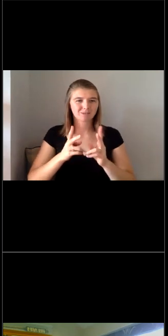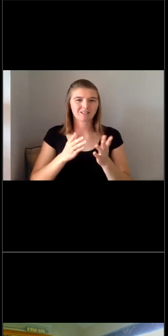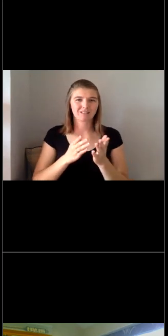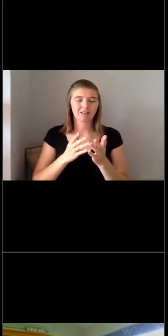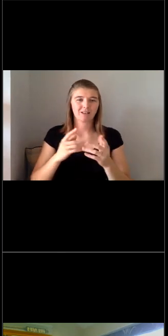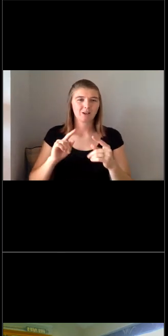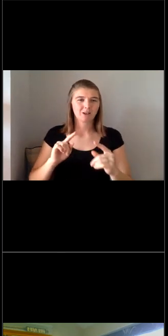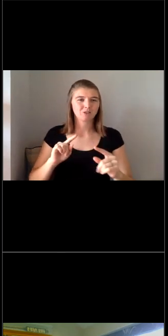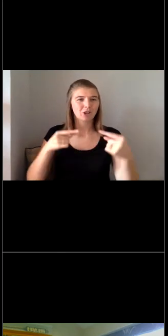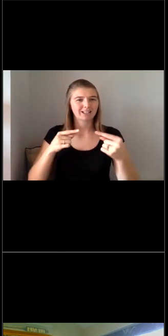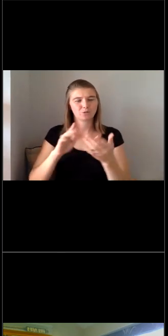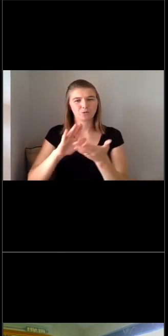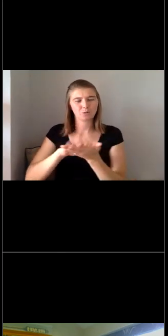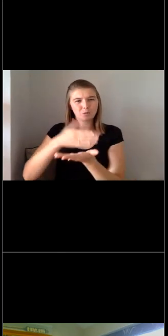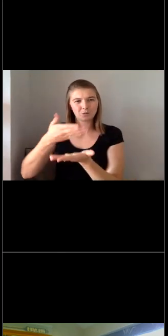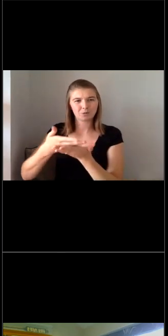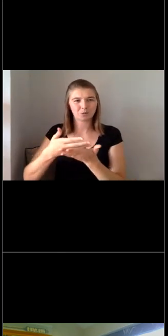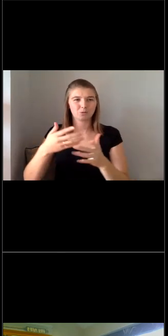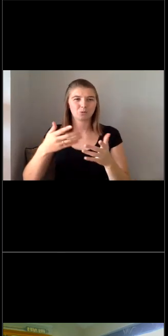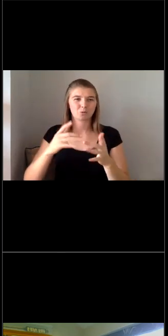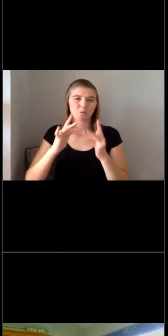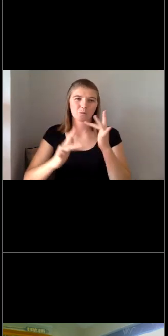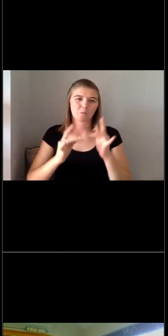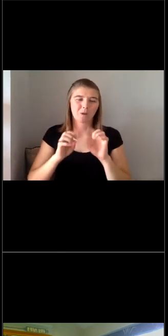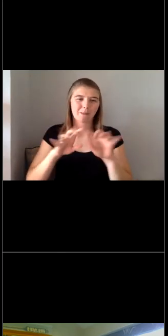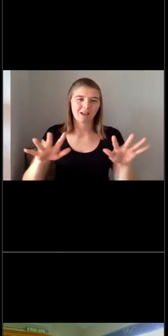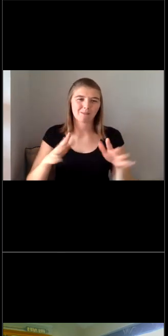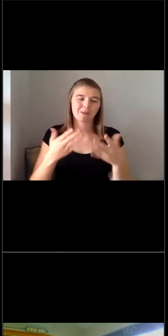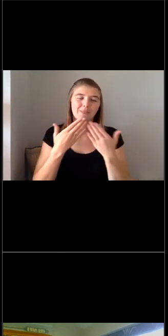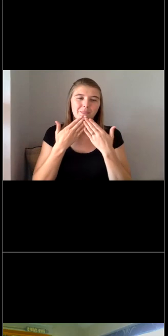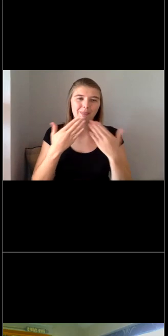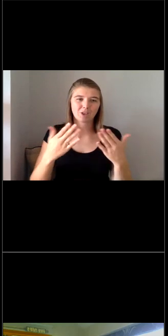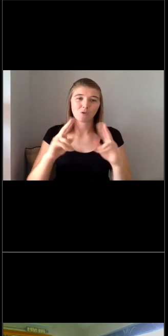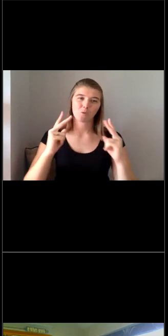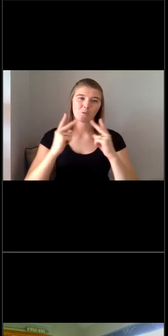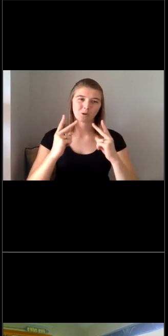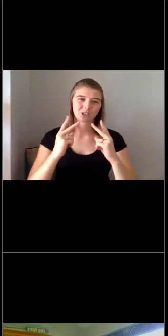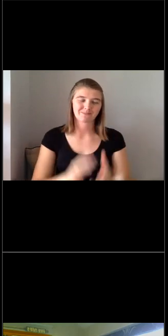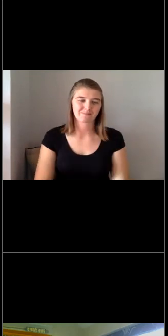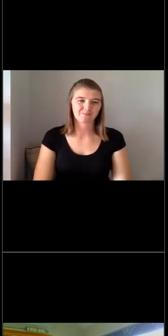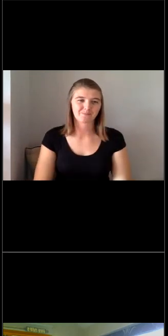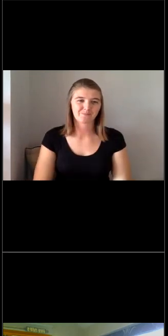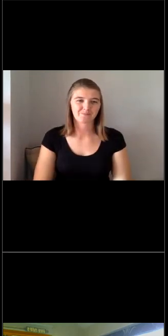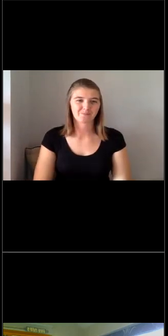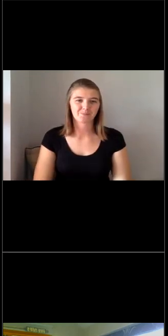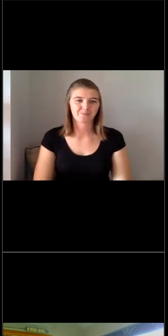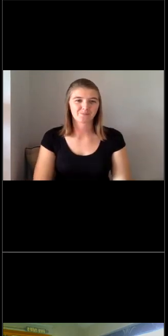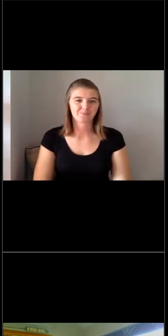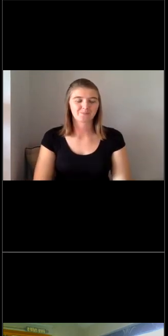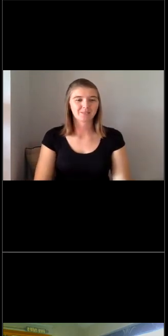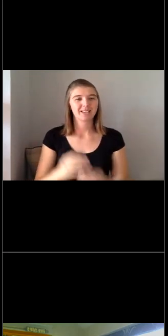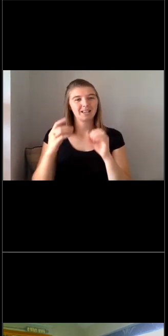into sign language, I think. So thank you once again, Rachel, for doing such a fantastic job. I'm Ben Fowlesley, Chemistry